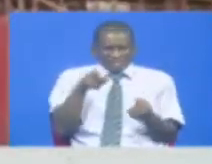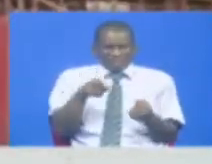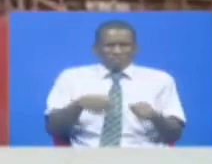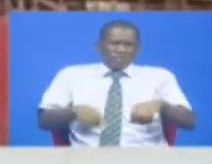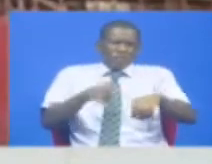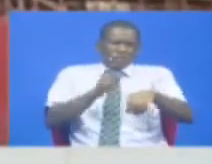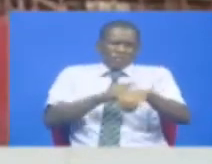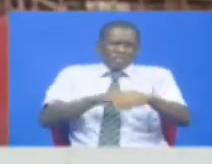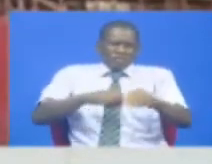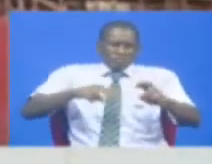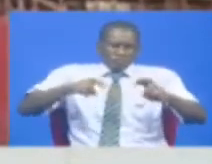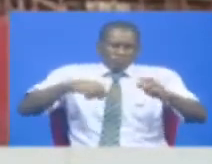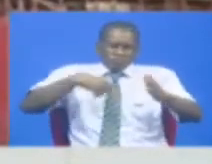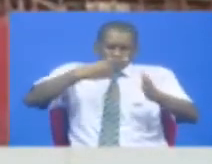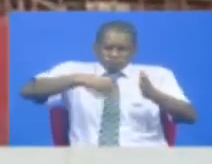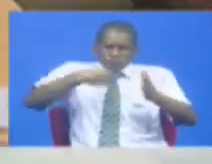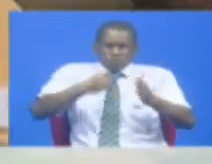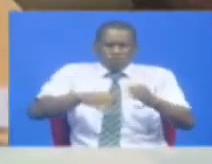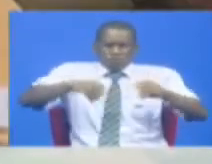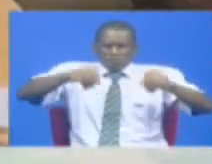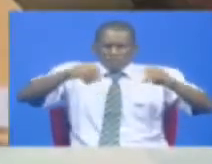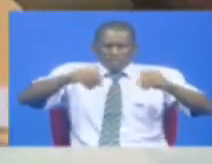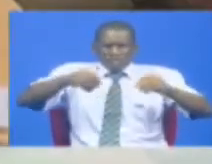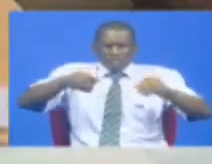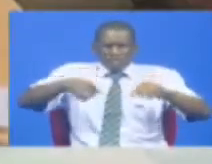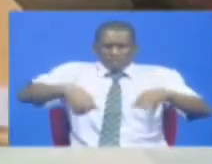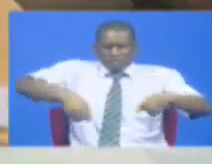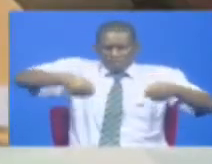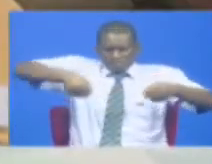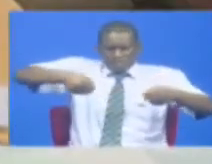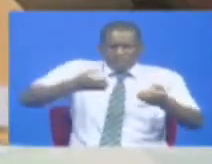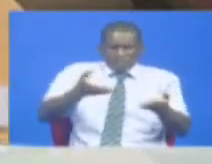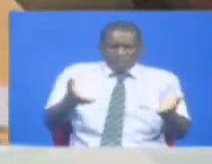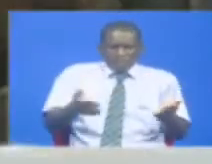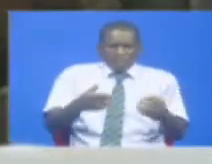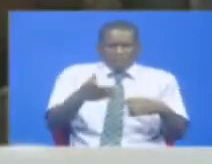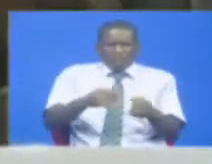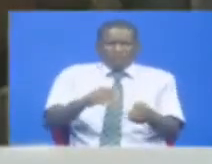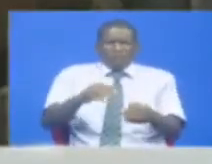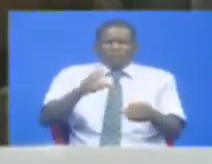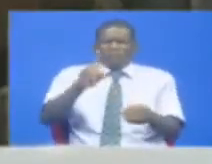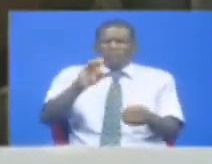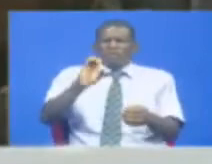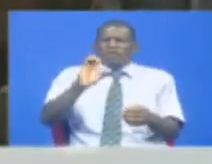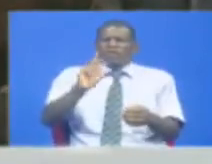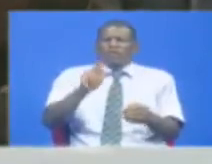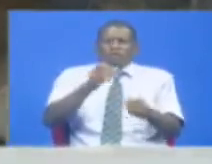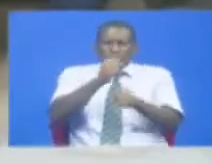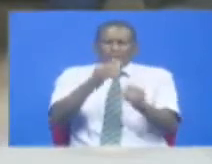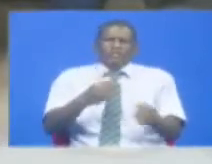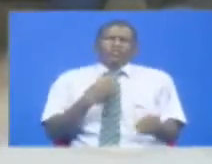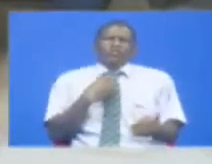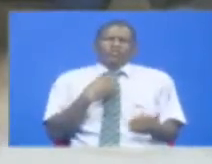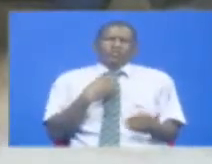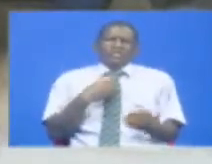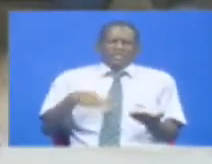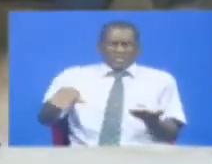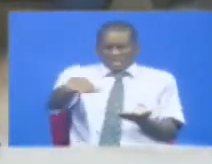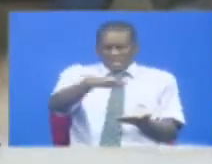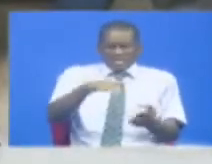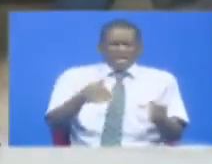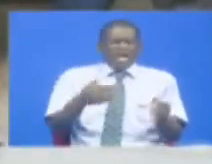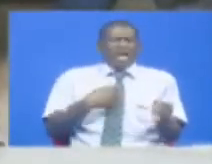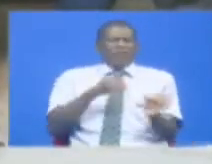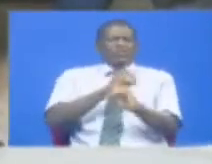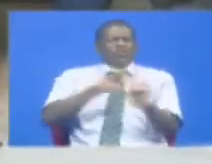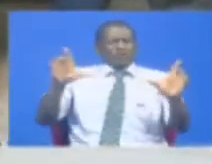the operationalization of fertilizer bagging equipment. According to the Dock Workers Union, the facility had not been licensed to